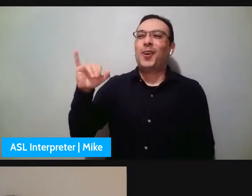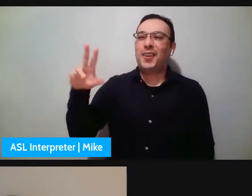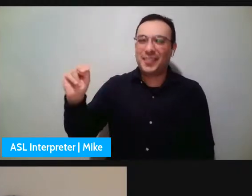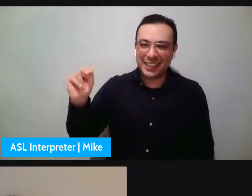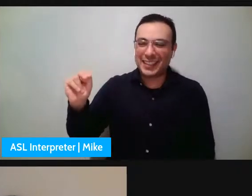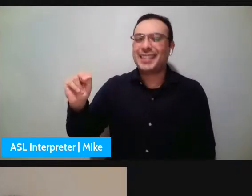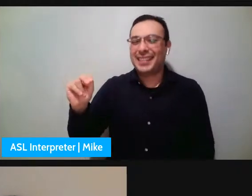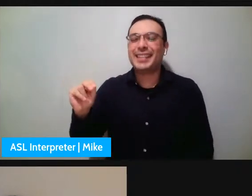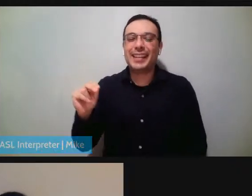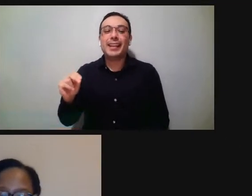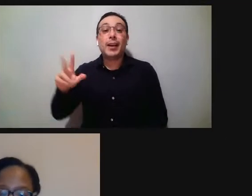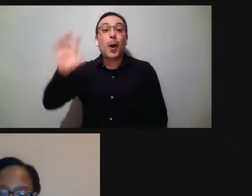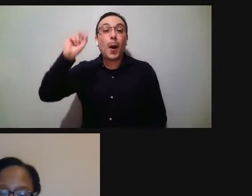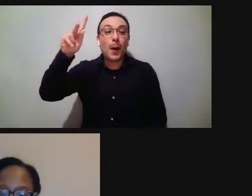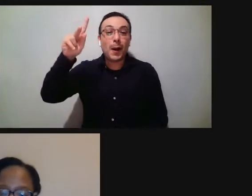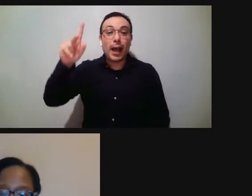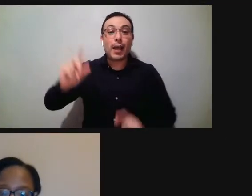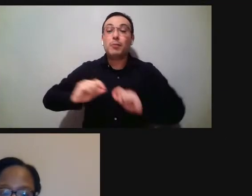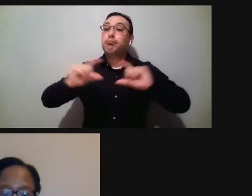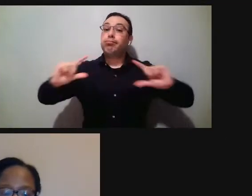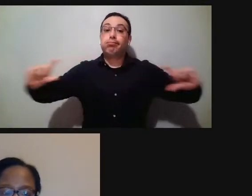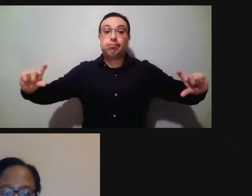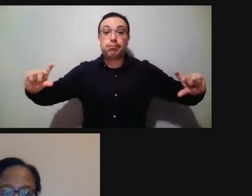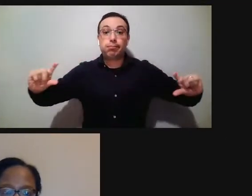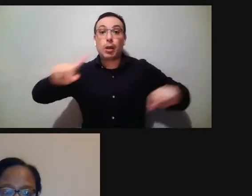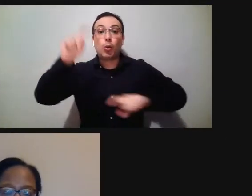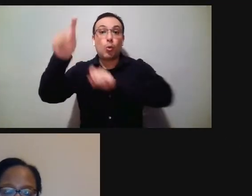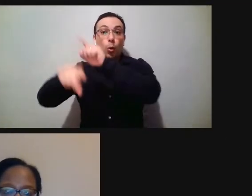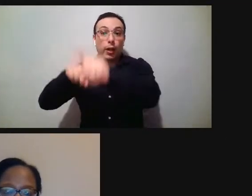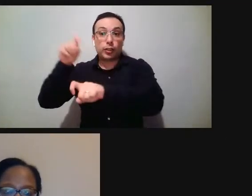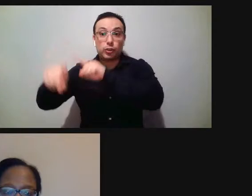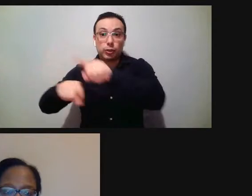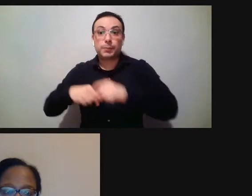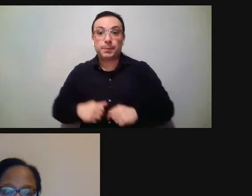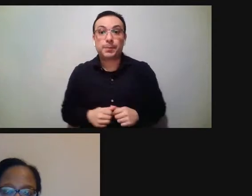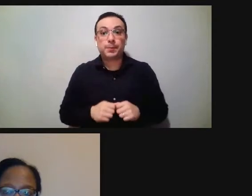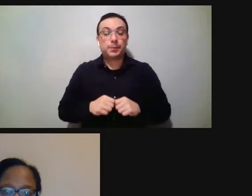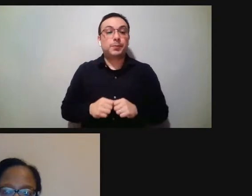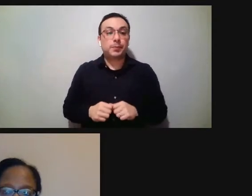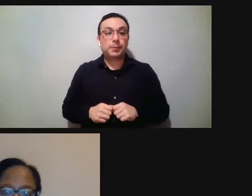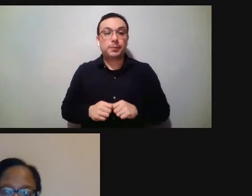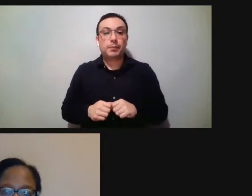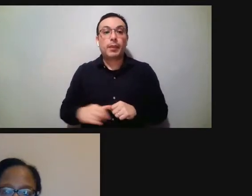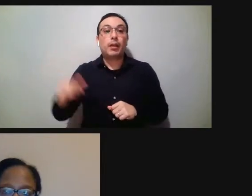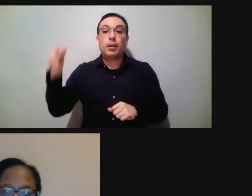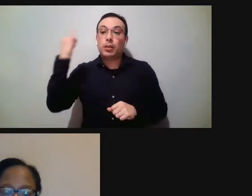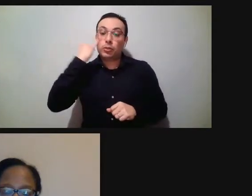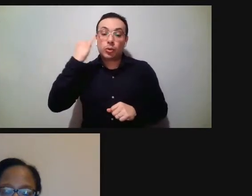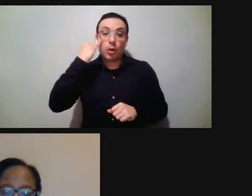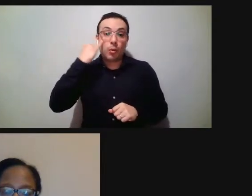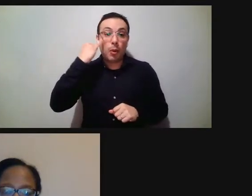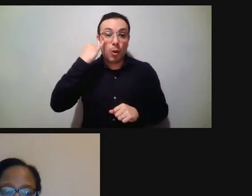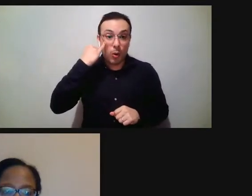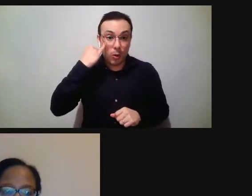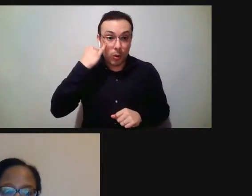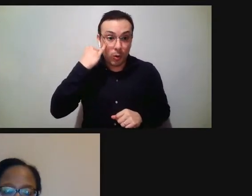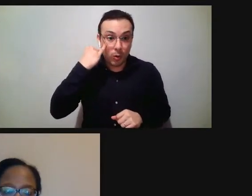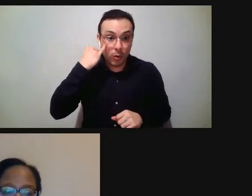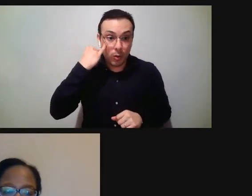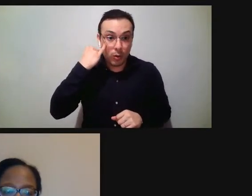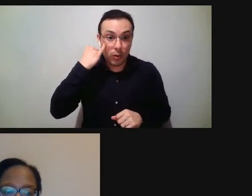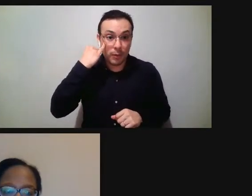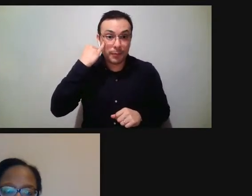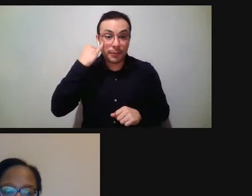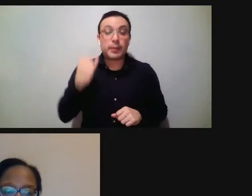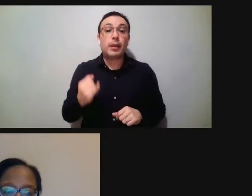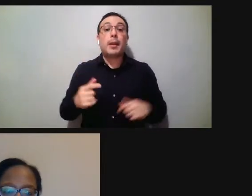to put them up on the screen as well. So one of the questions, if you have one or more of the comorbidities, how much more likely are you to